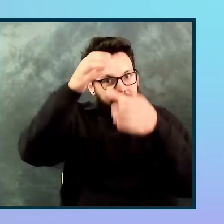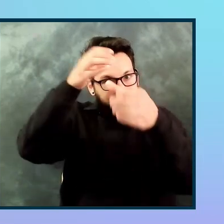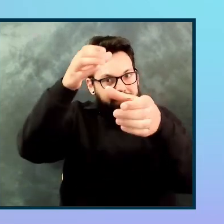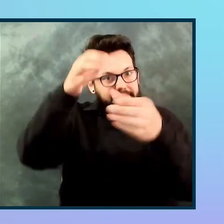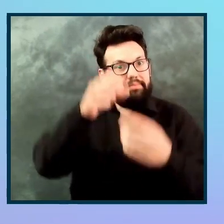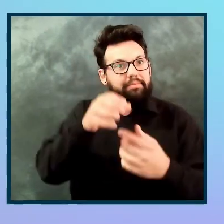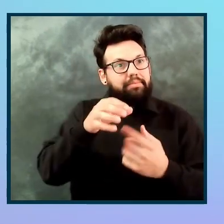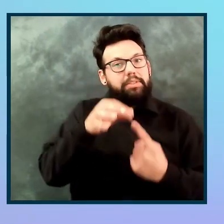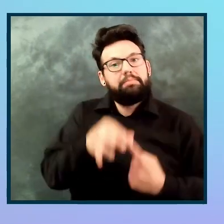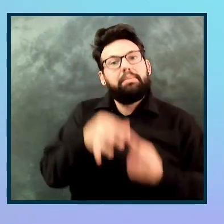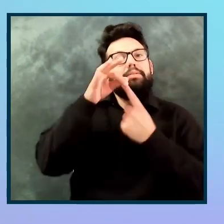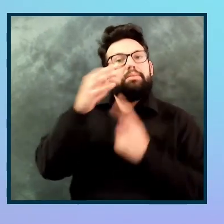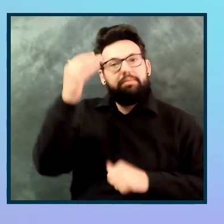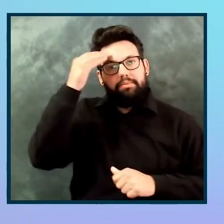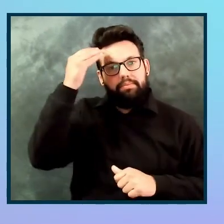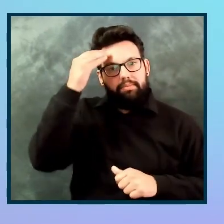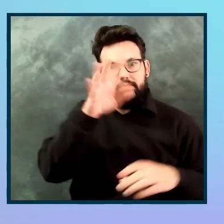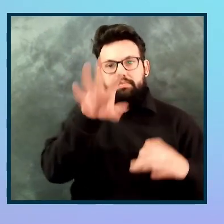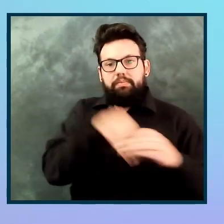I